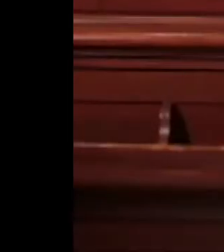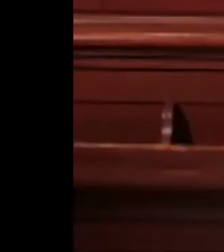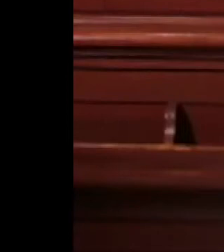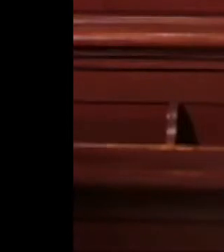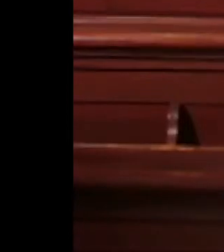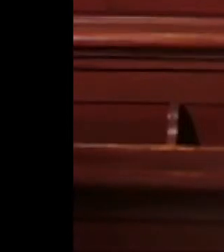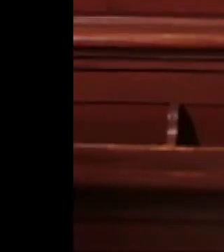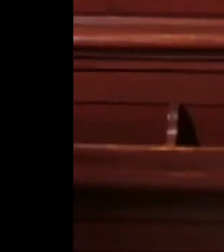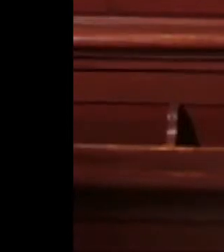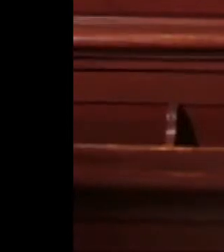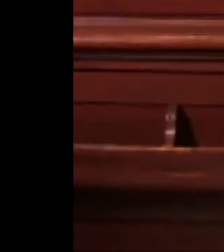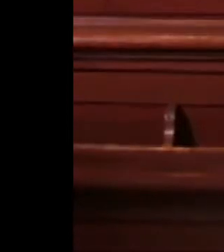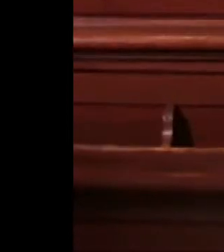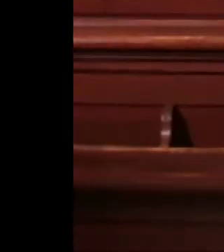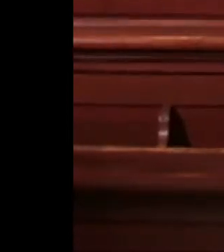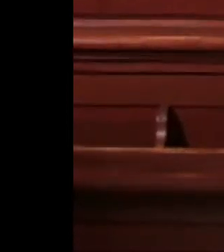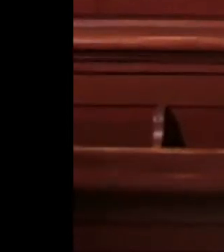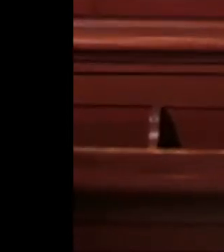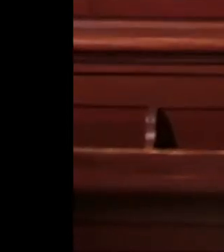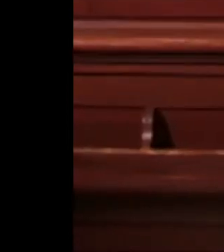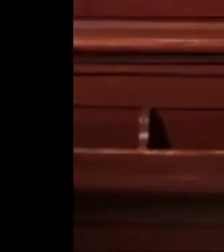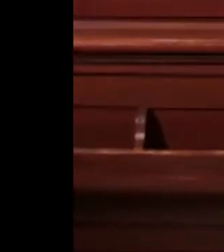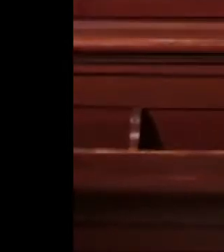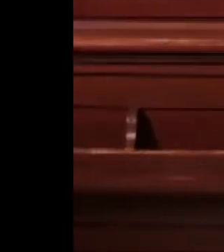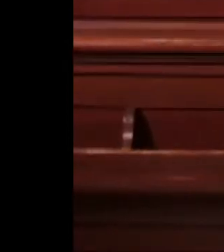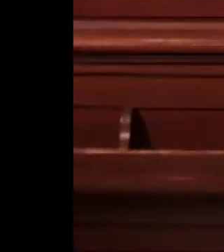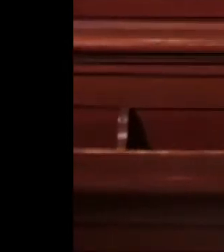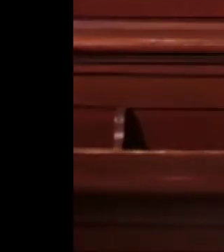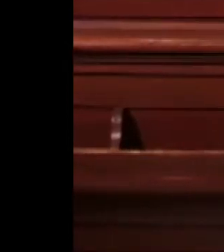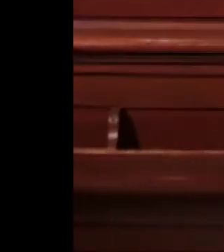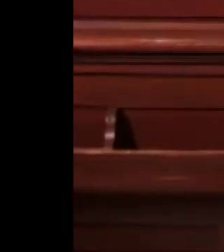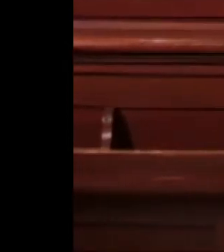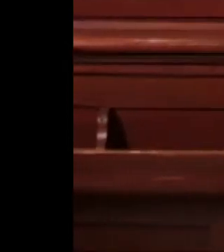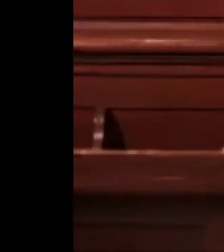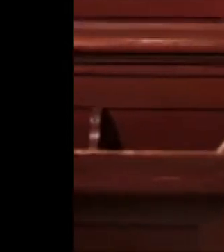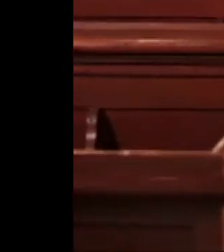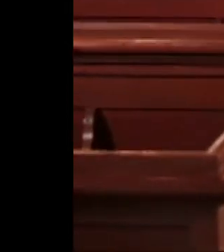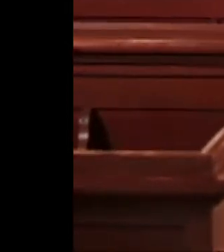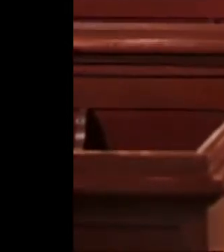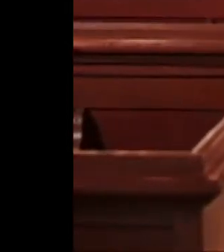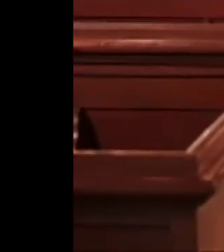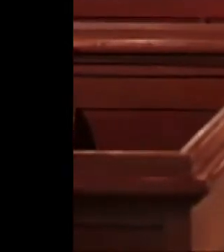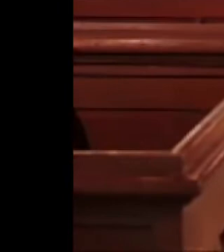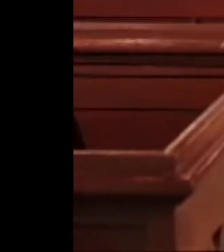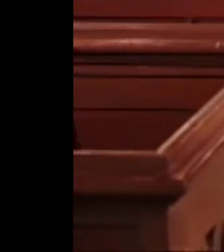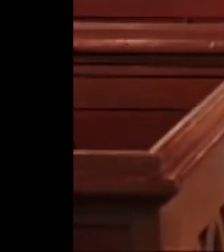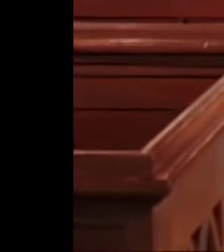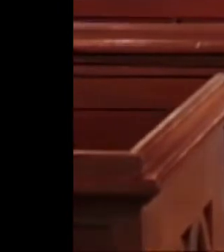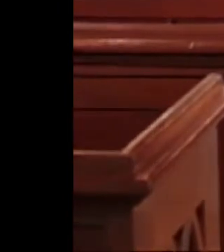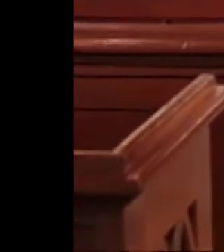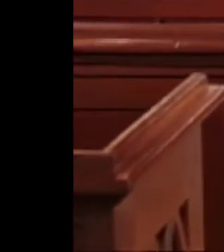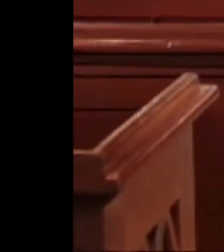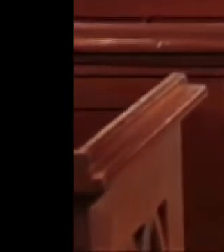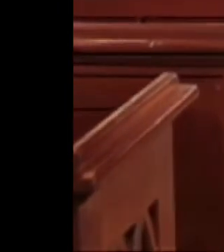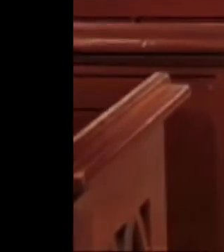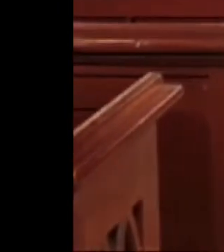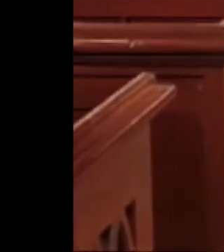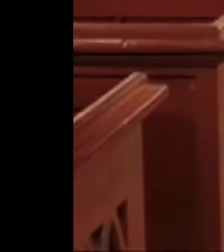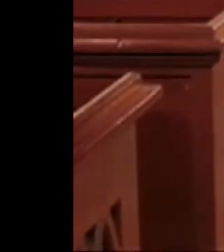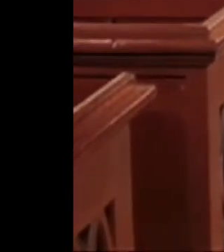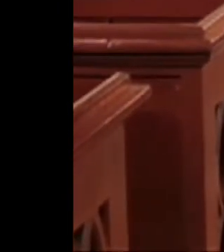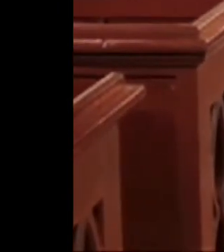society. As Bahamians, we love to open everything with prayer. We're always quoting biblical scriptures. And anytime there's